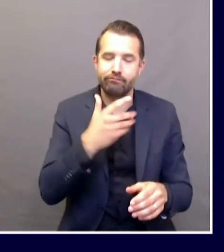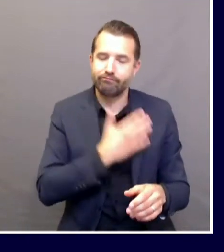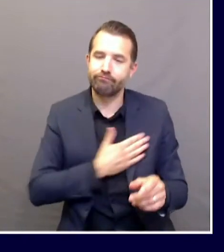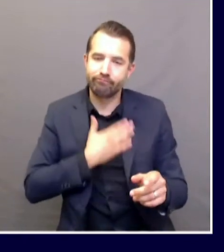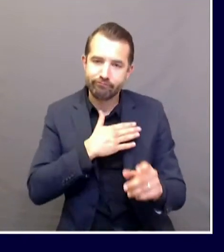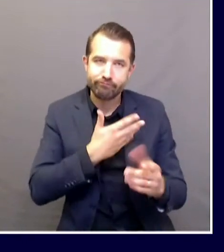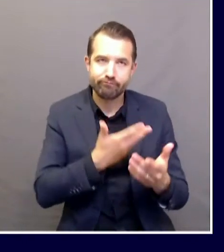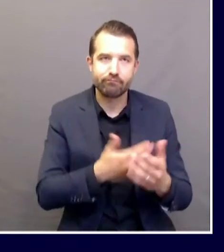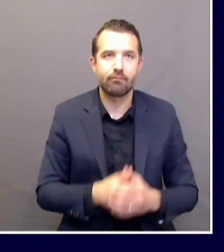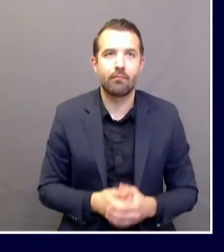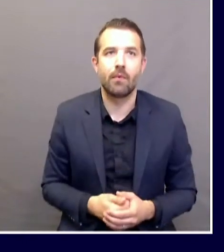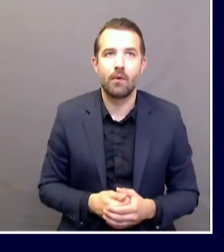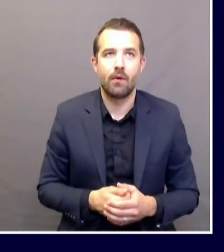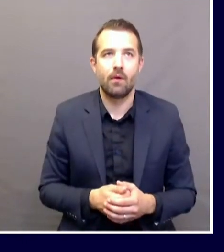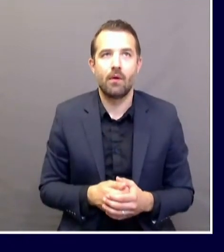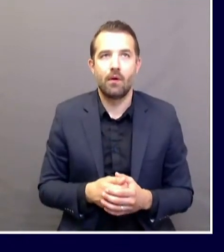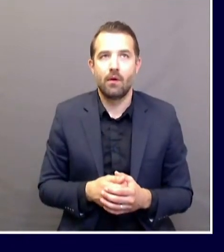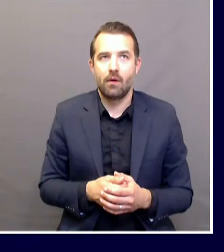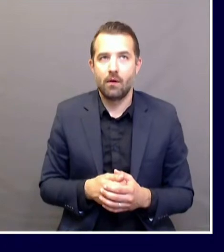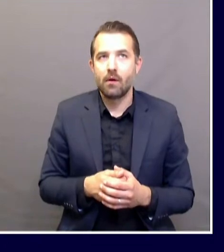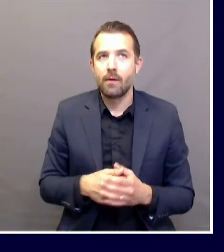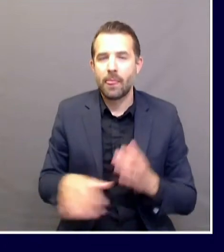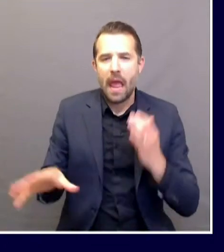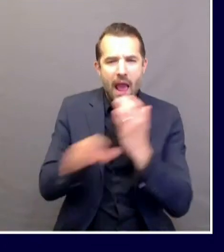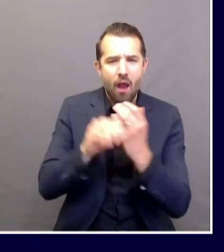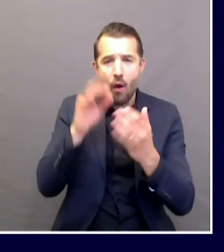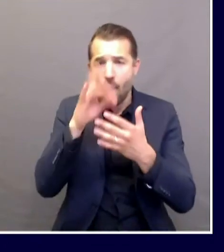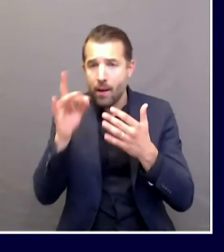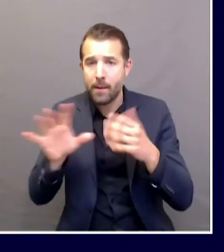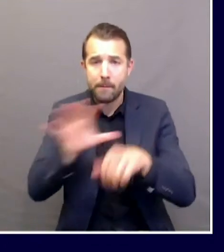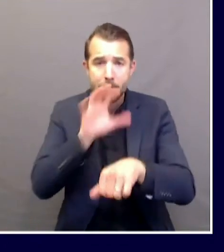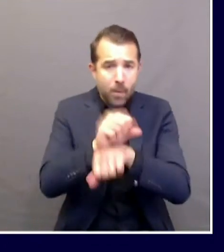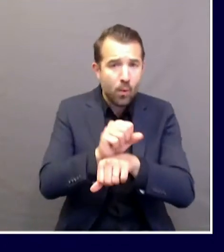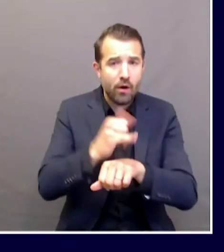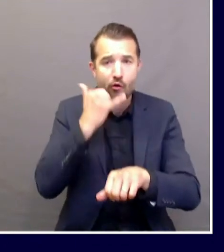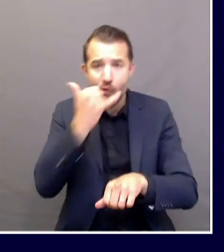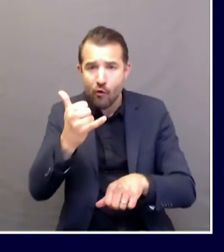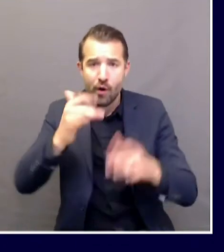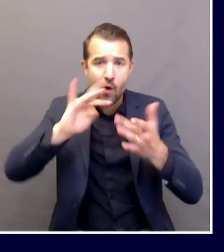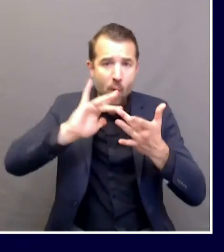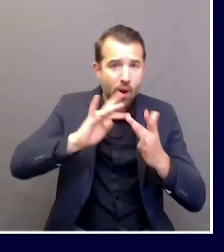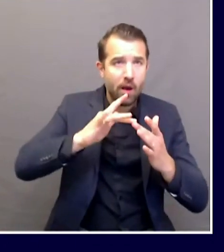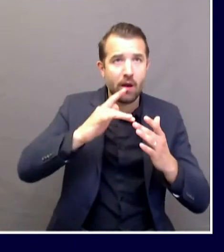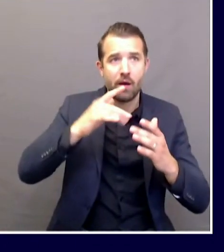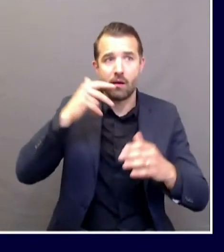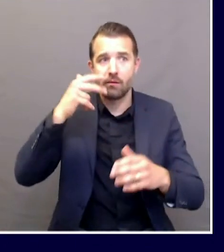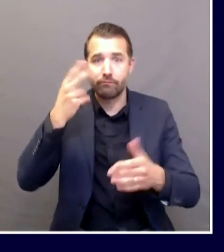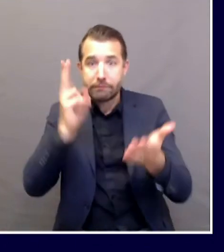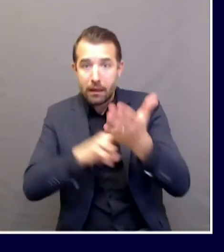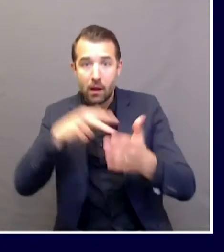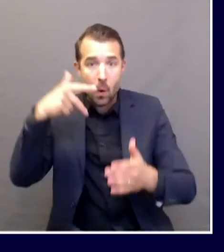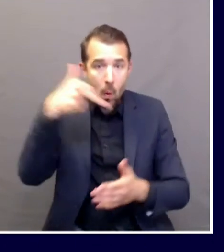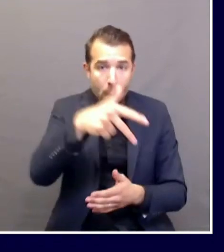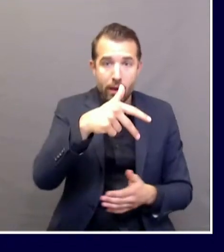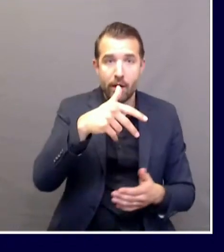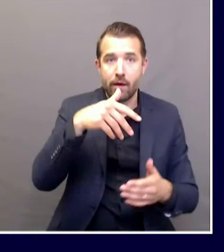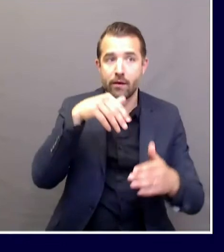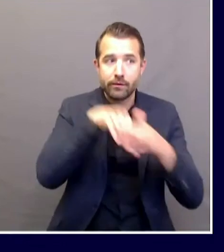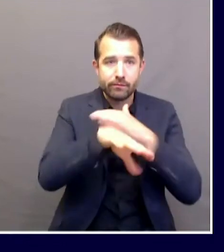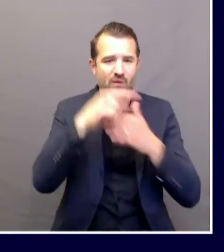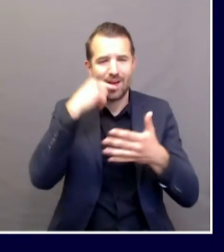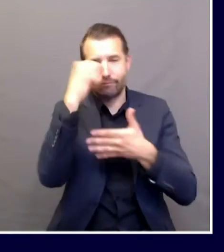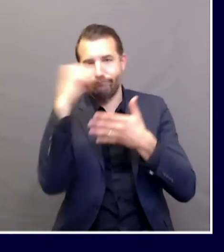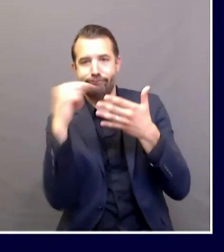in Wyndham this week suggests that it's a model that meets the needs of Maine people where they are. Okay, thank you very